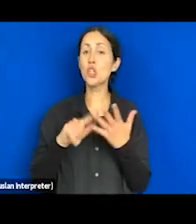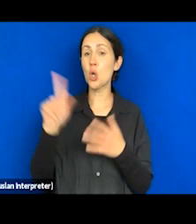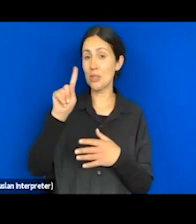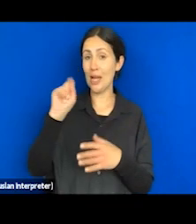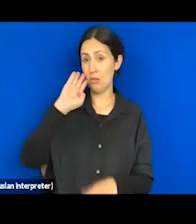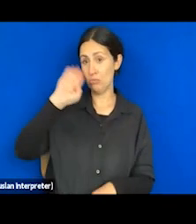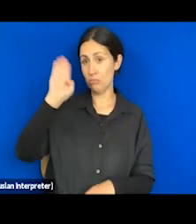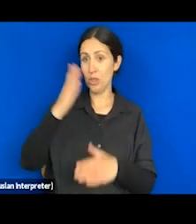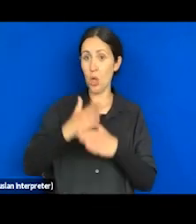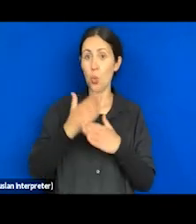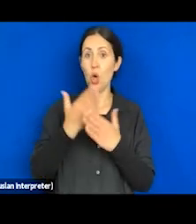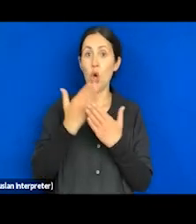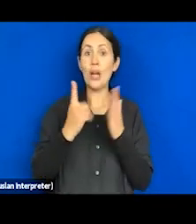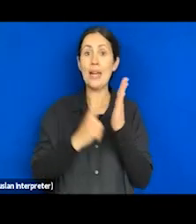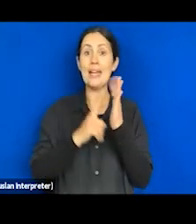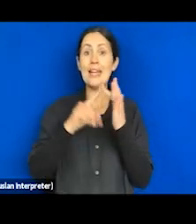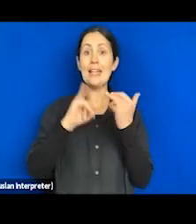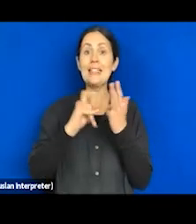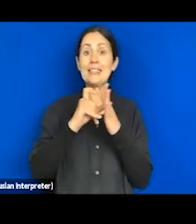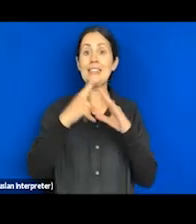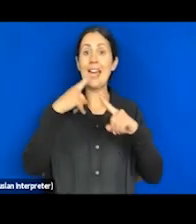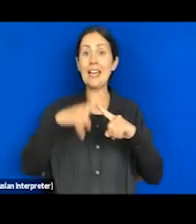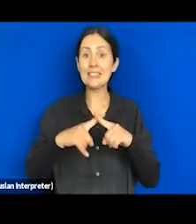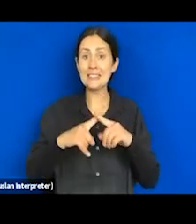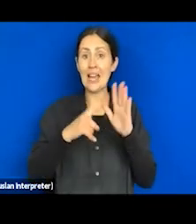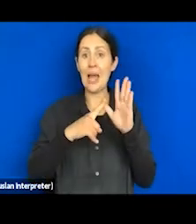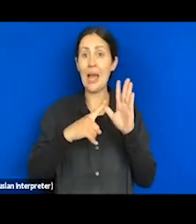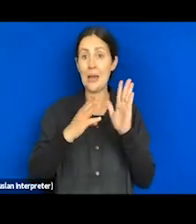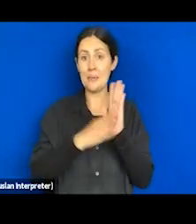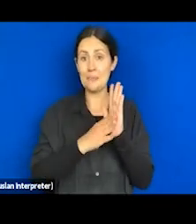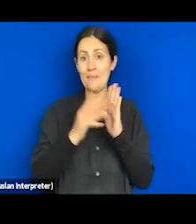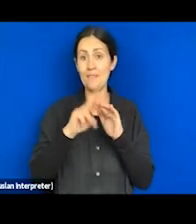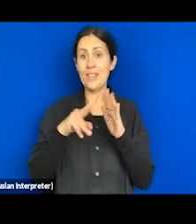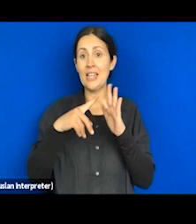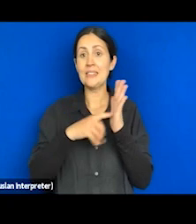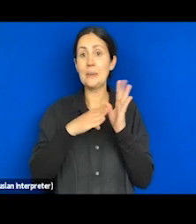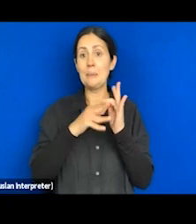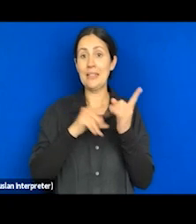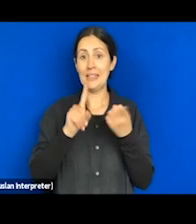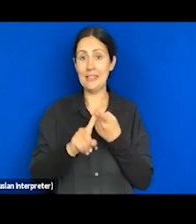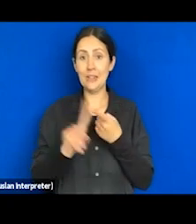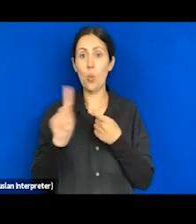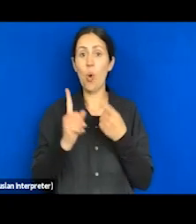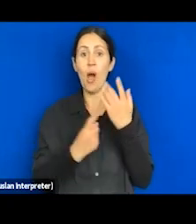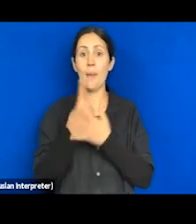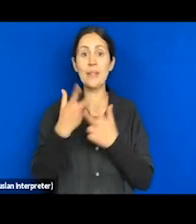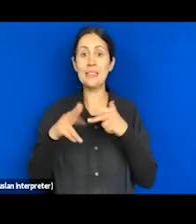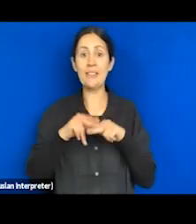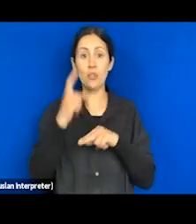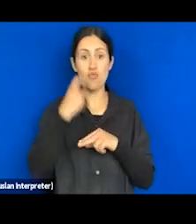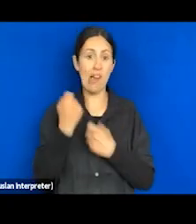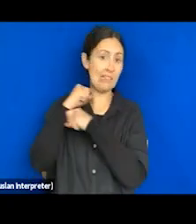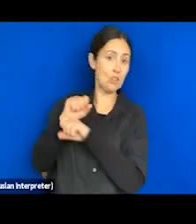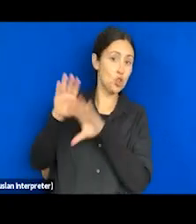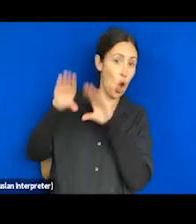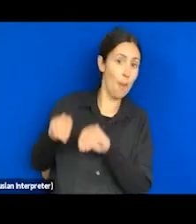work on lisdexamphetamine for the treatment of methamphetamine withdrawal rather than dependence. This is definitely a